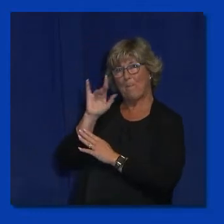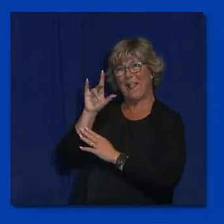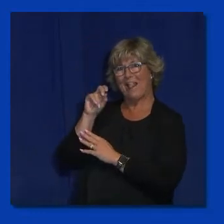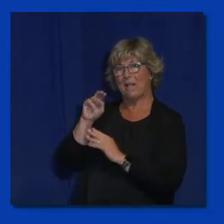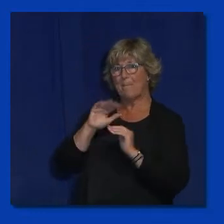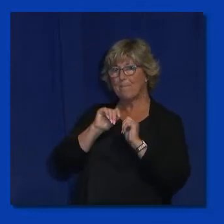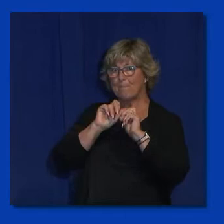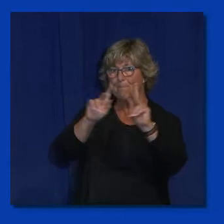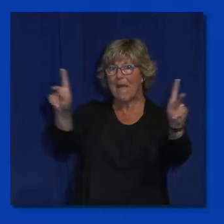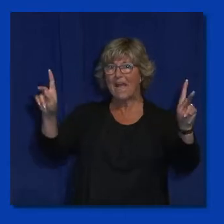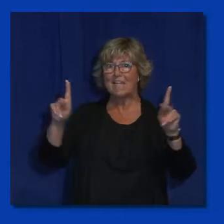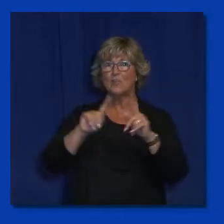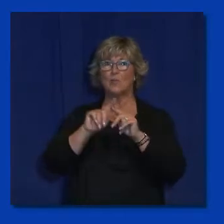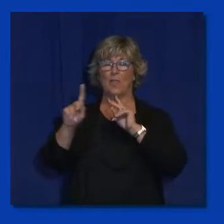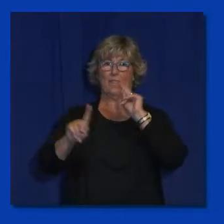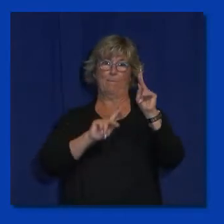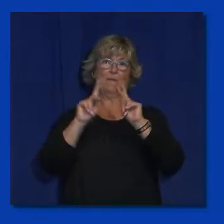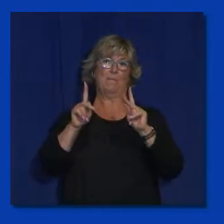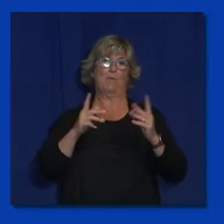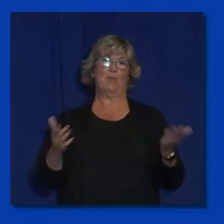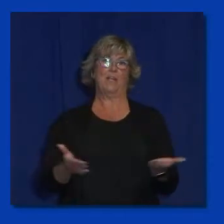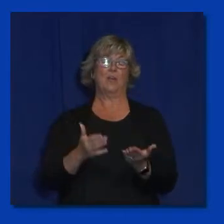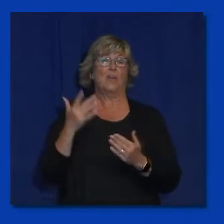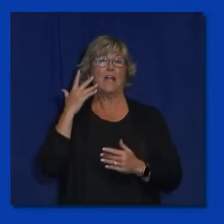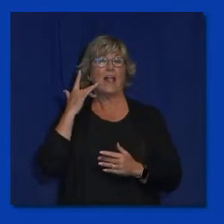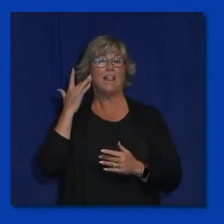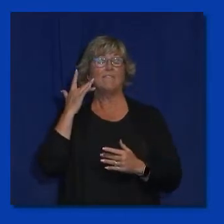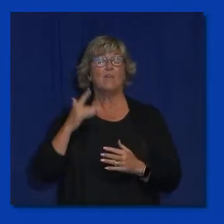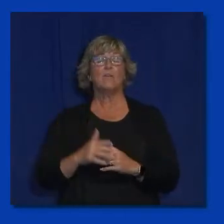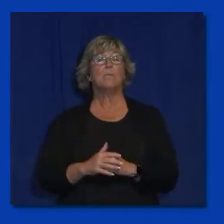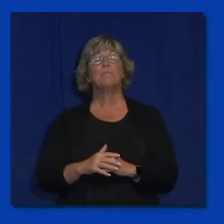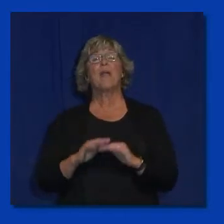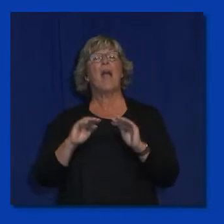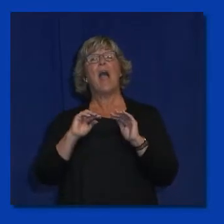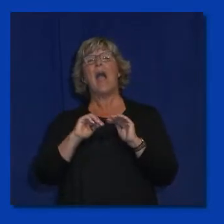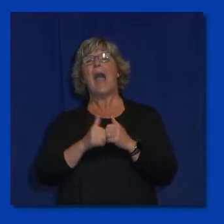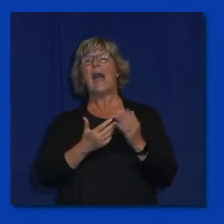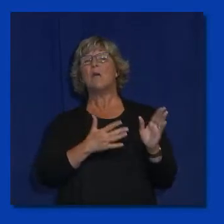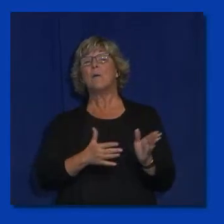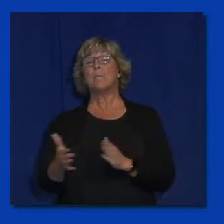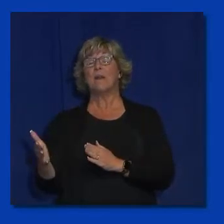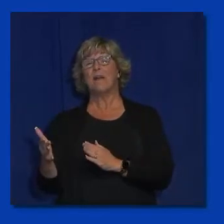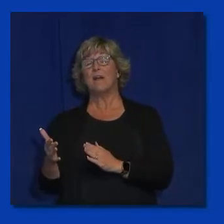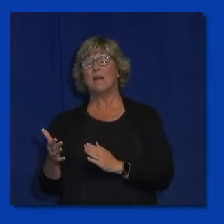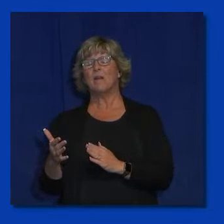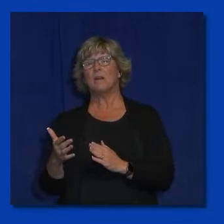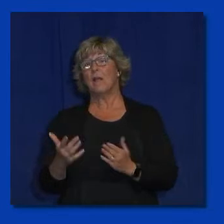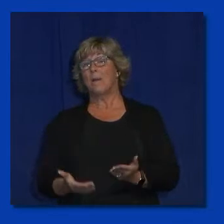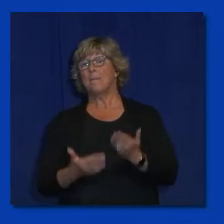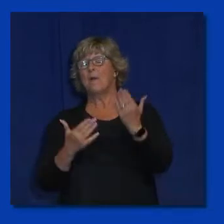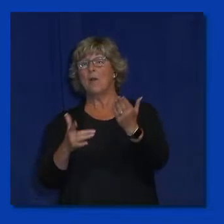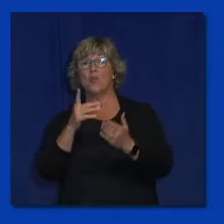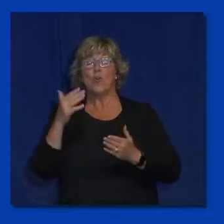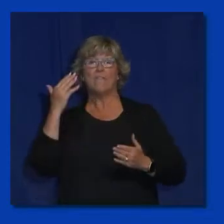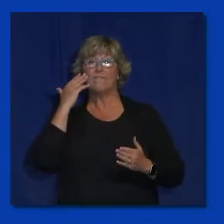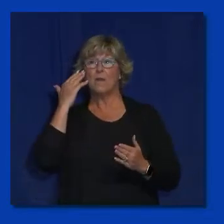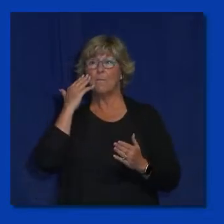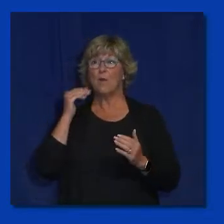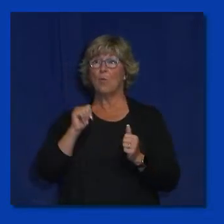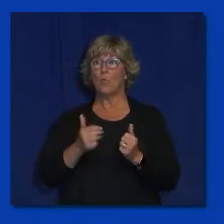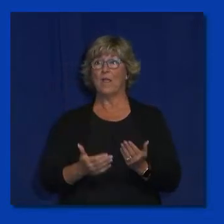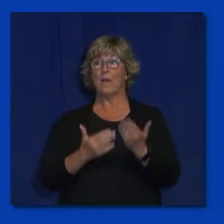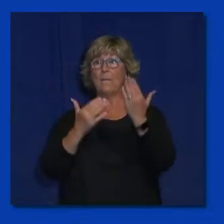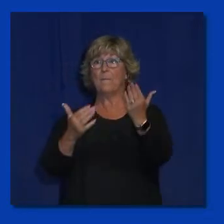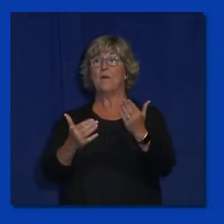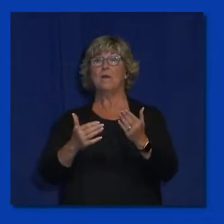back in the pockets of Californians. Let's talk about how we look to structure that and what we are proposing. You're familiar with our